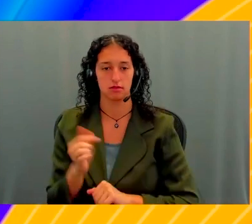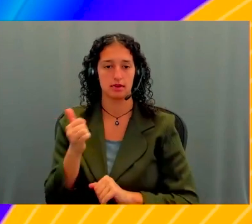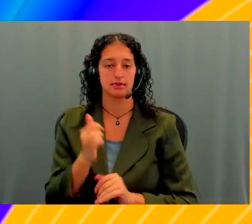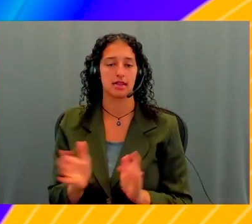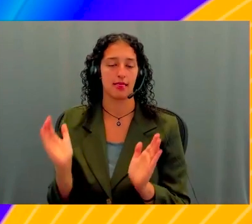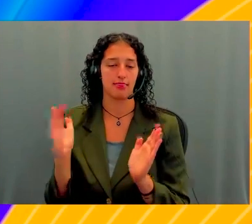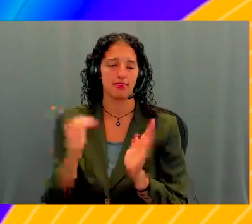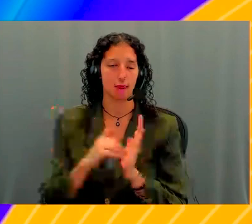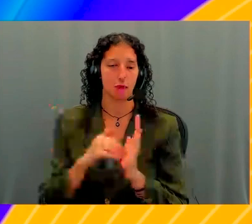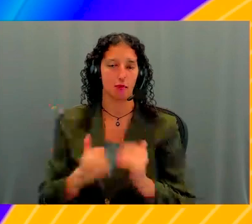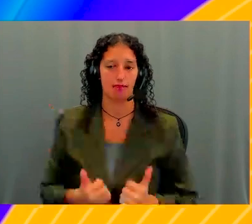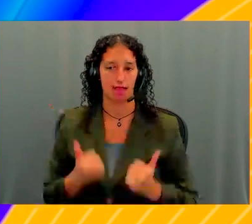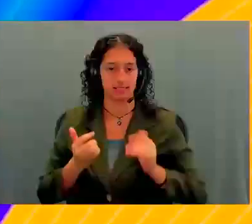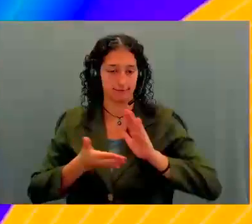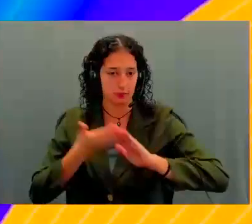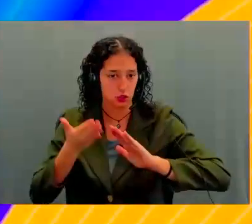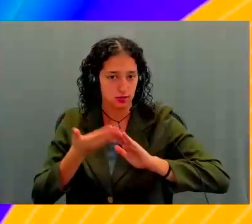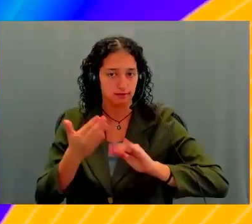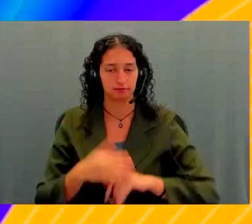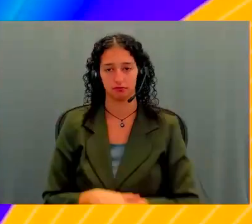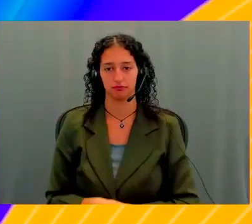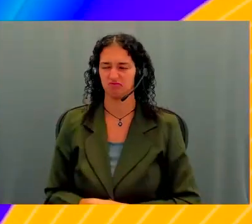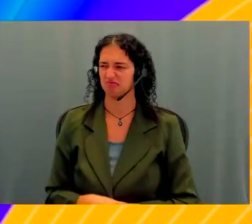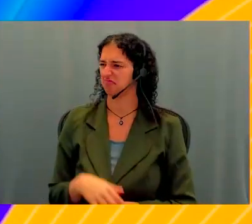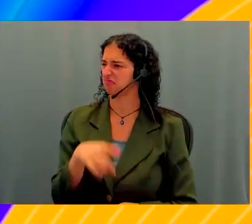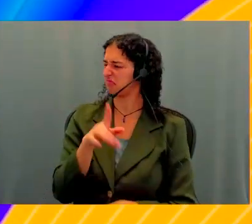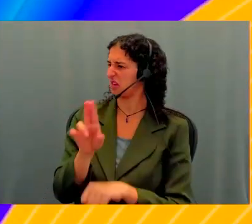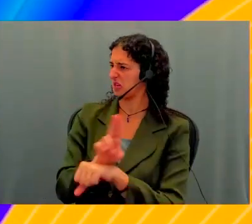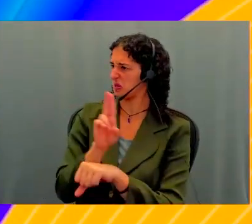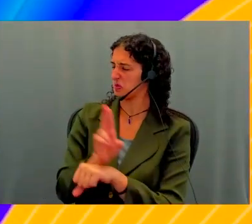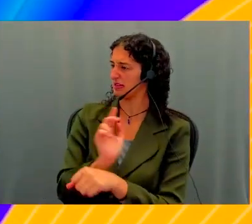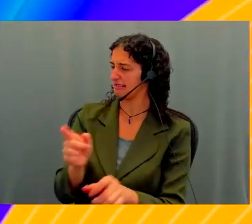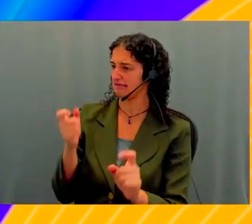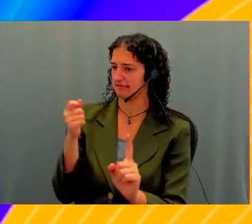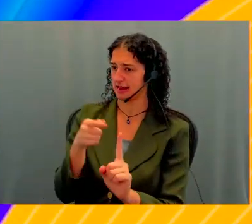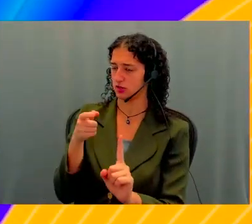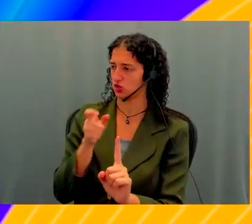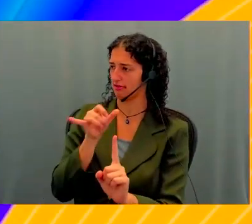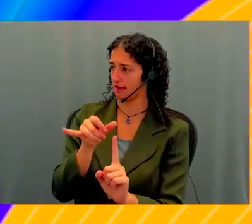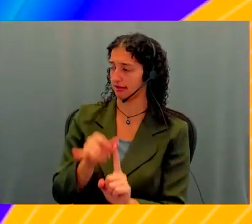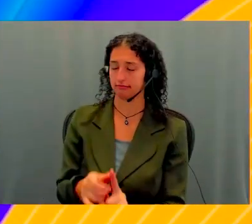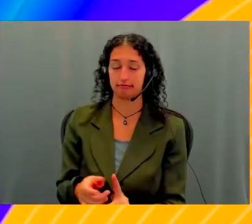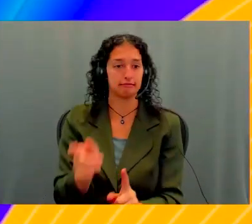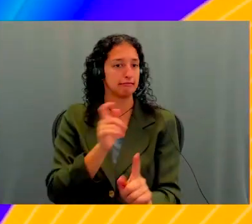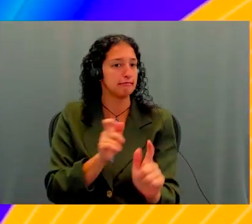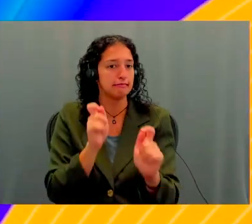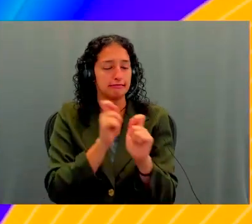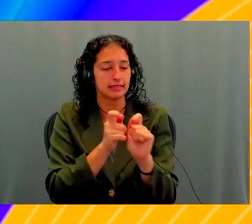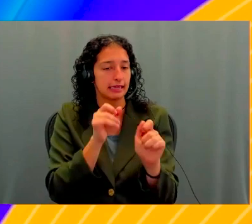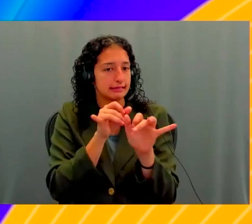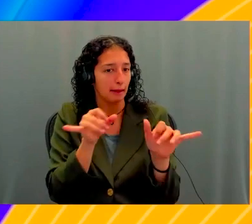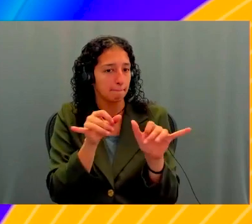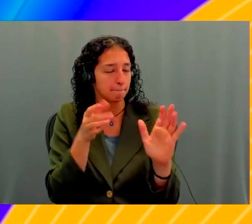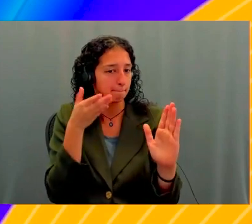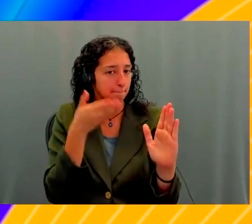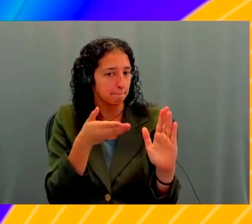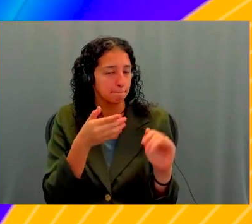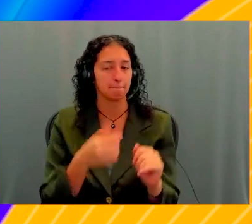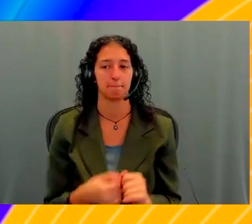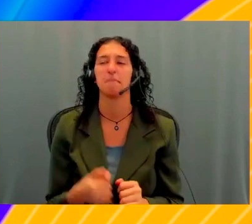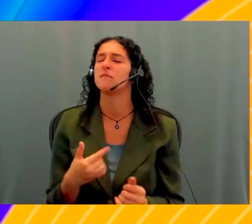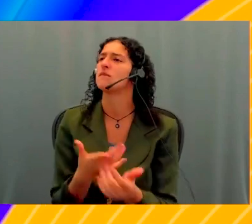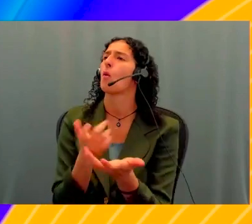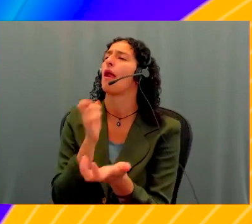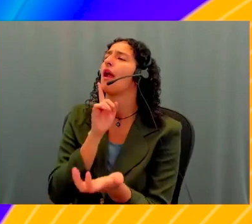Yeah. Wow. Were they using sensors like these? Exactly these. Because see, I was going to That is ask crazy, you. I was yeah. going to ask you, are